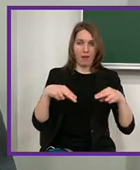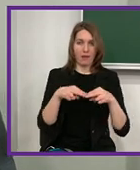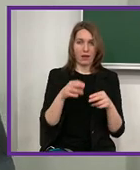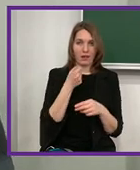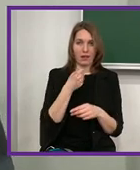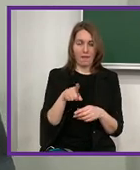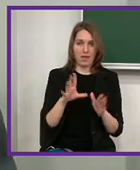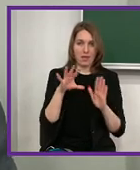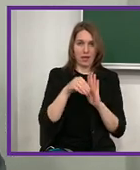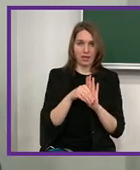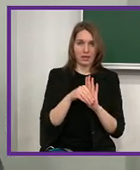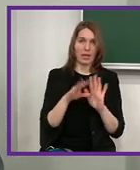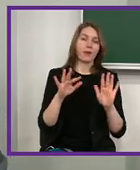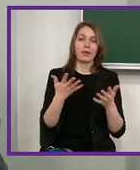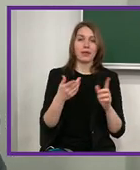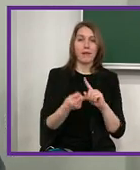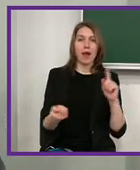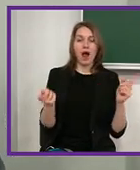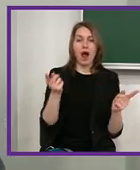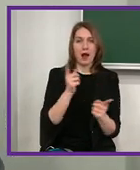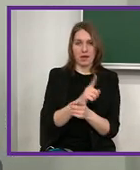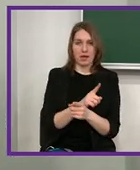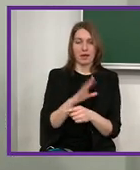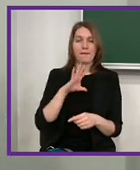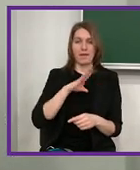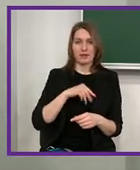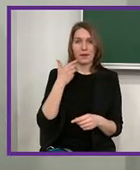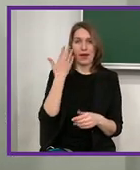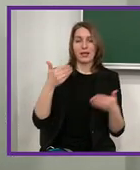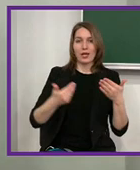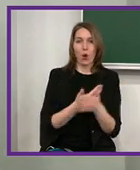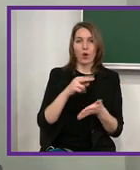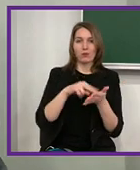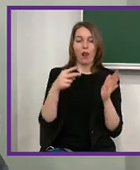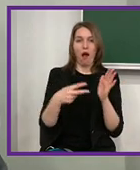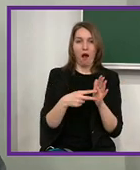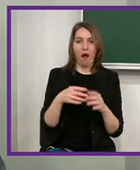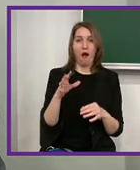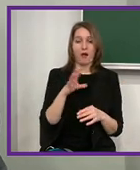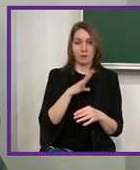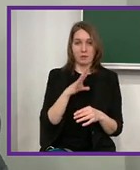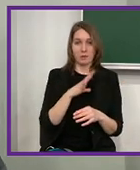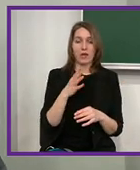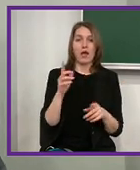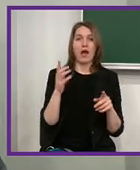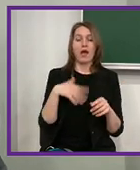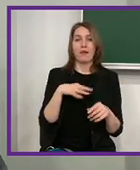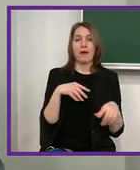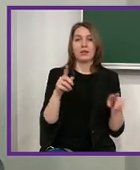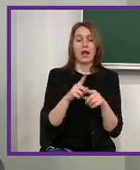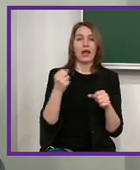The shift after the new plan was implemented was to include procurement and the purchasing and quality assurance departments in